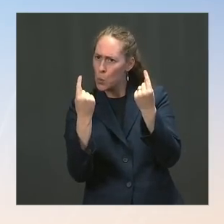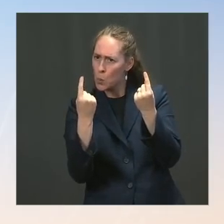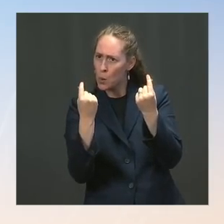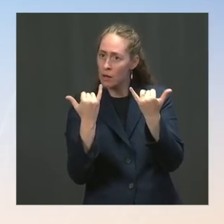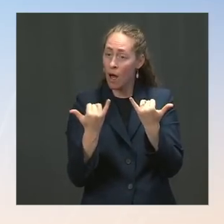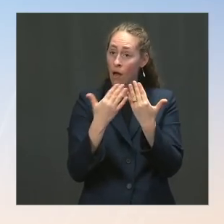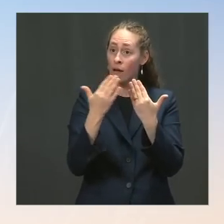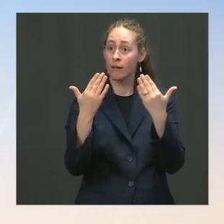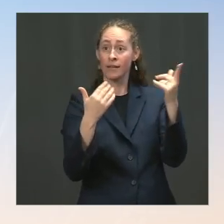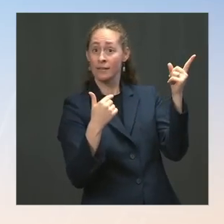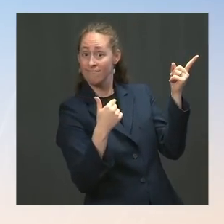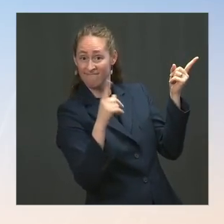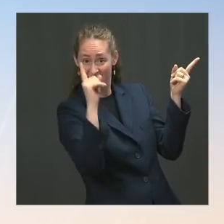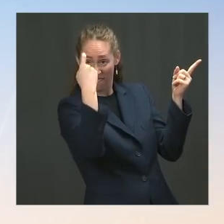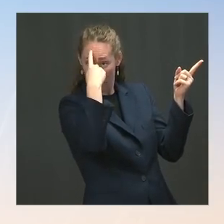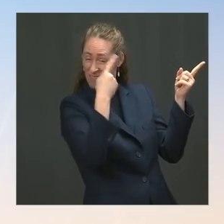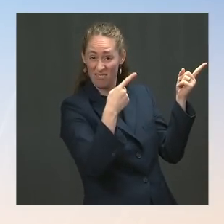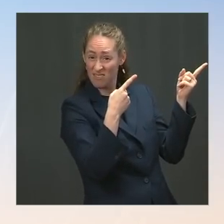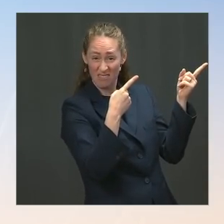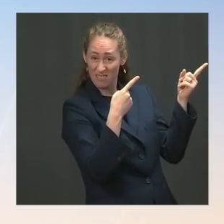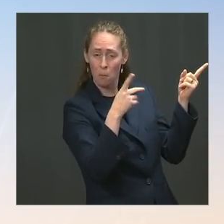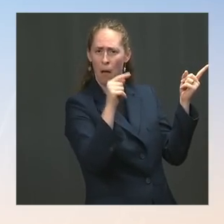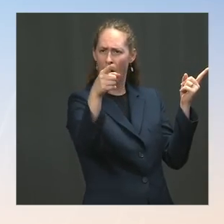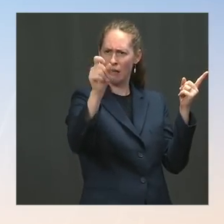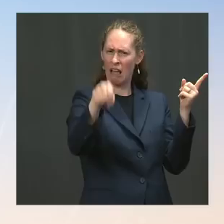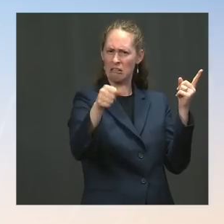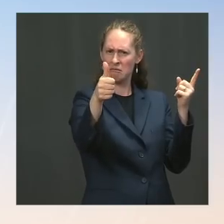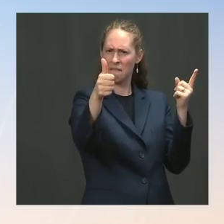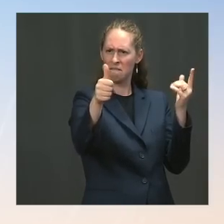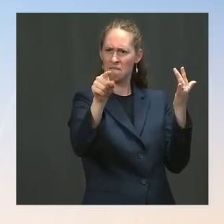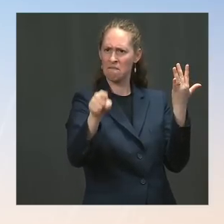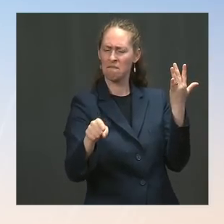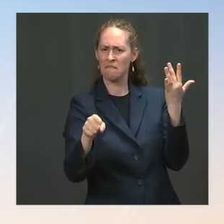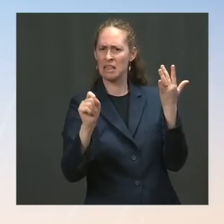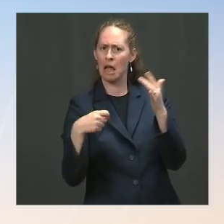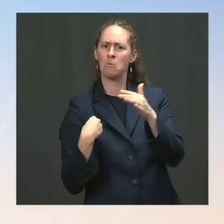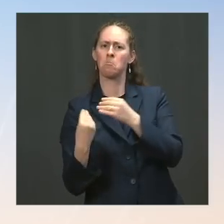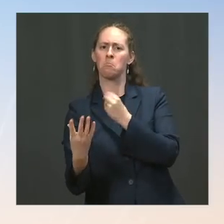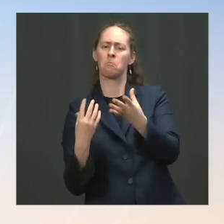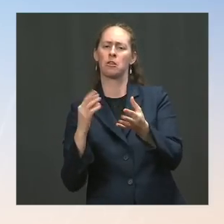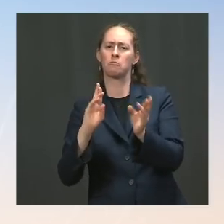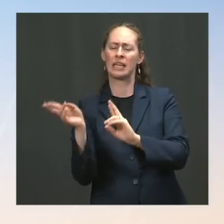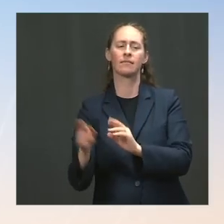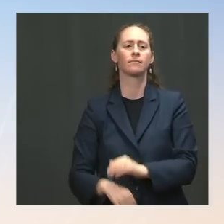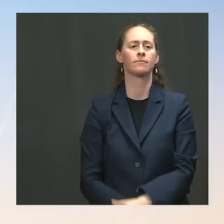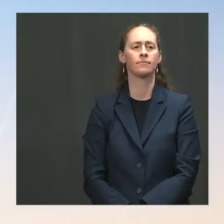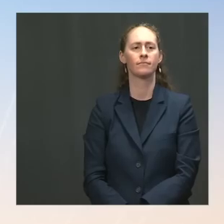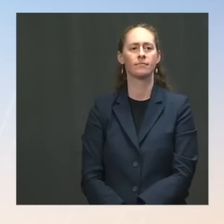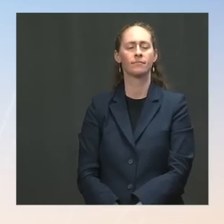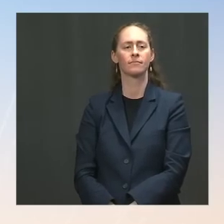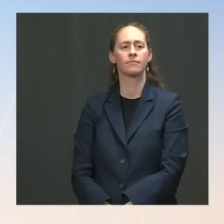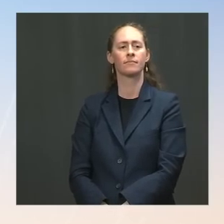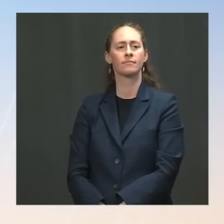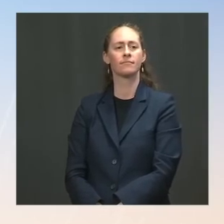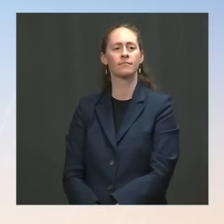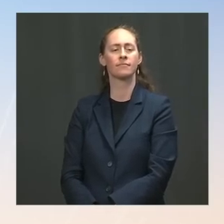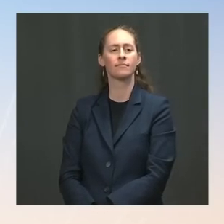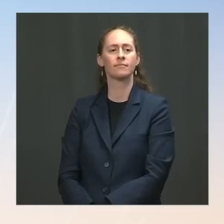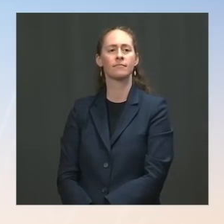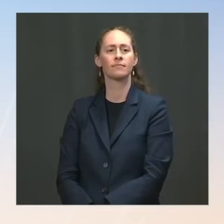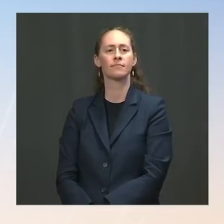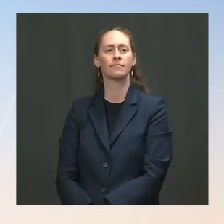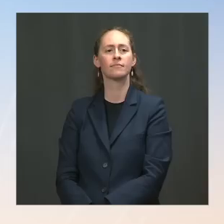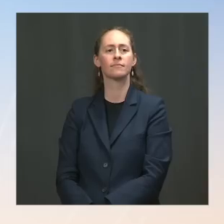of the leadership in that state. Go ahead. Thanks, Jen. Republicans have made pretty clear over the last couple of days that they're drawing a red line on the debt ceiling in terms